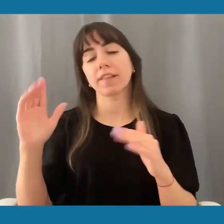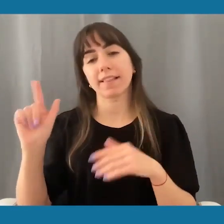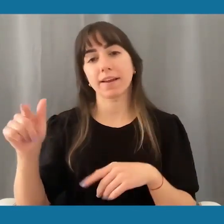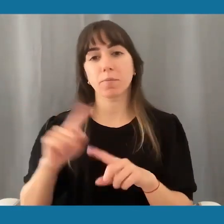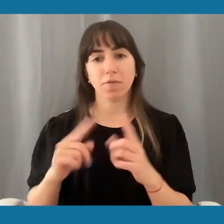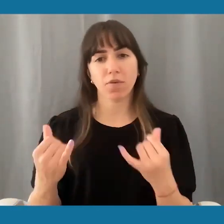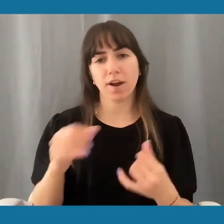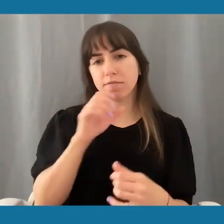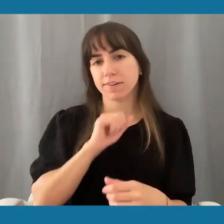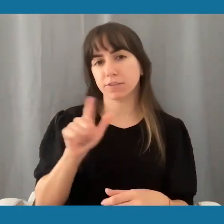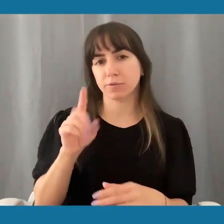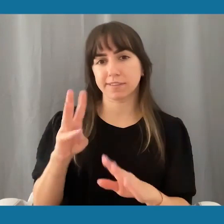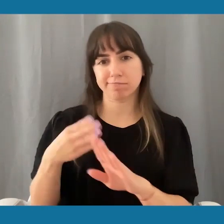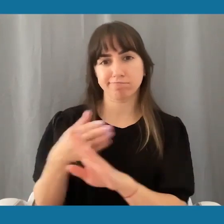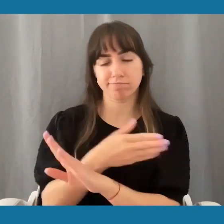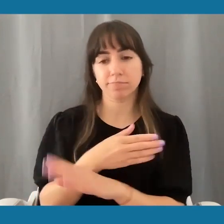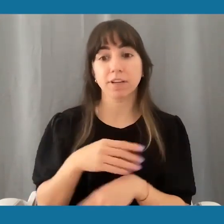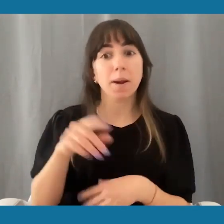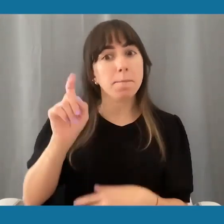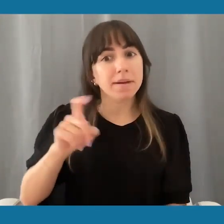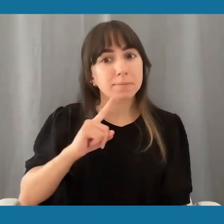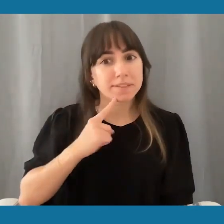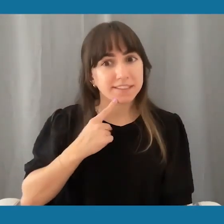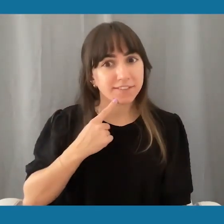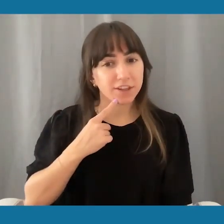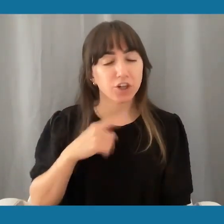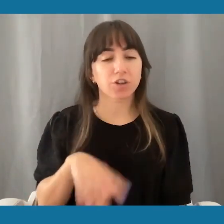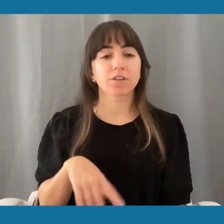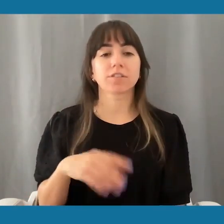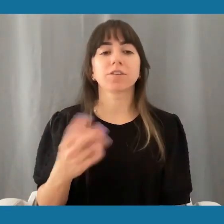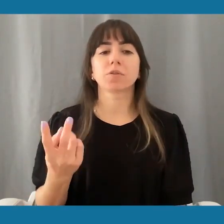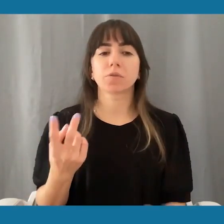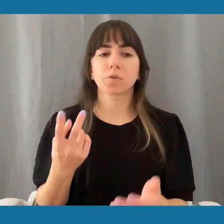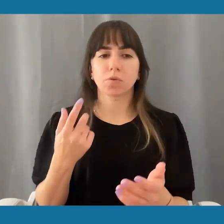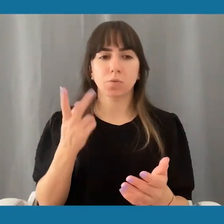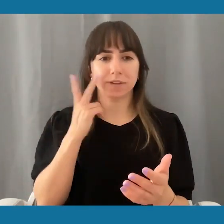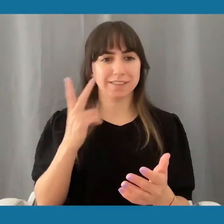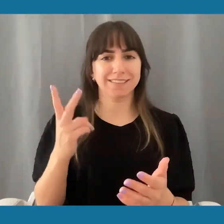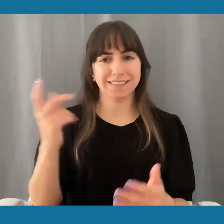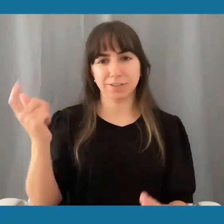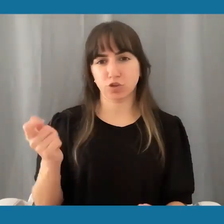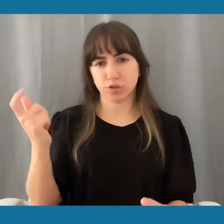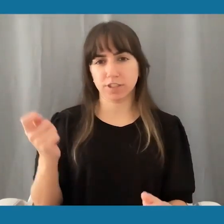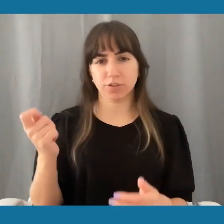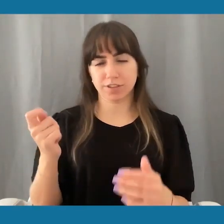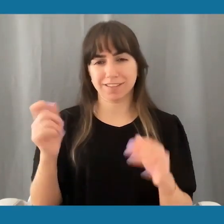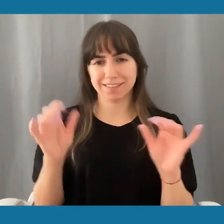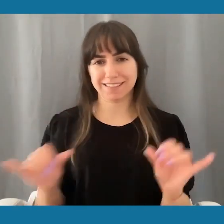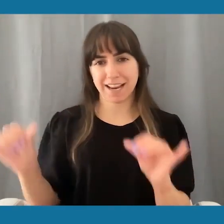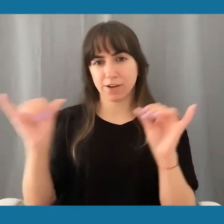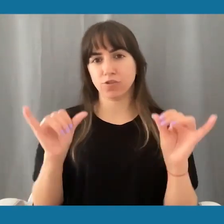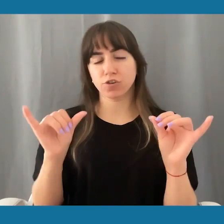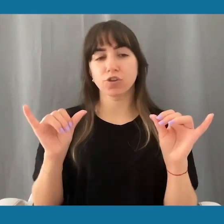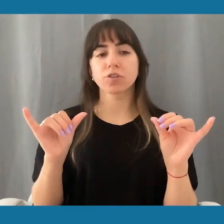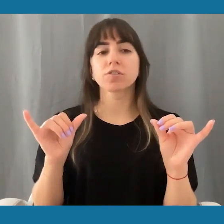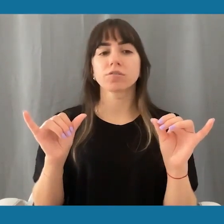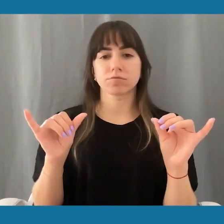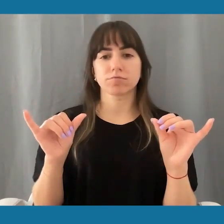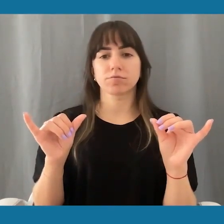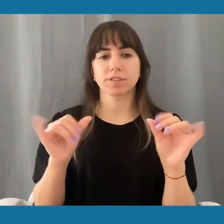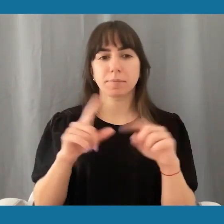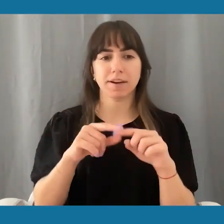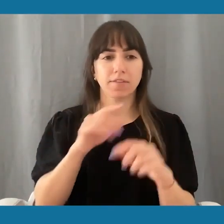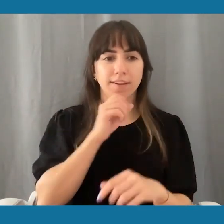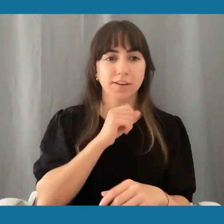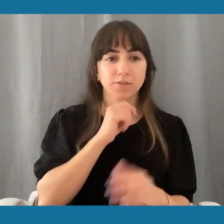by severity, we look at the Social Security standard for a child, but regardless without age. So for example, if an individual is receiving